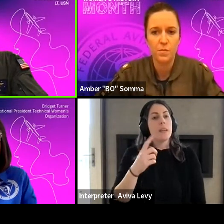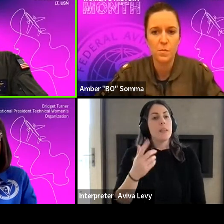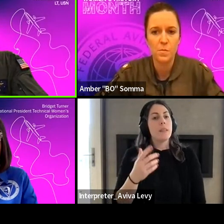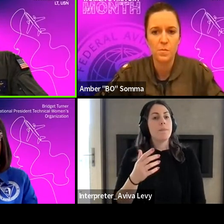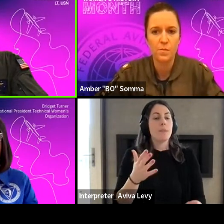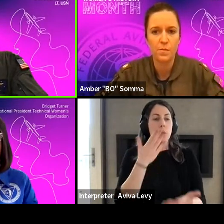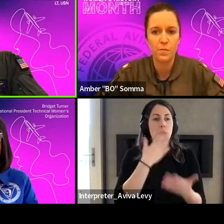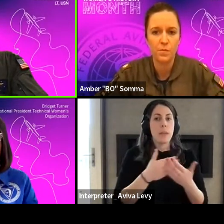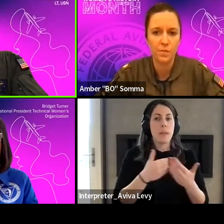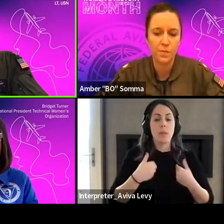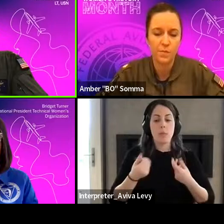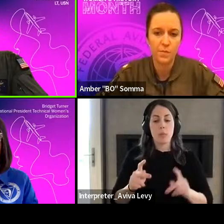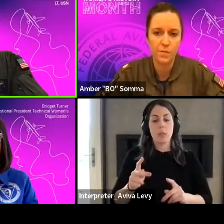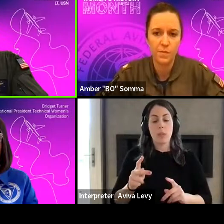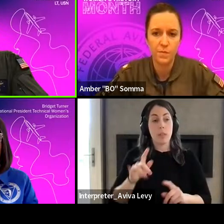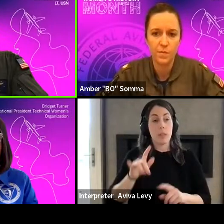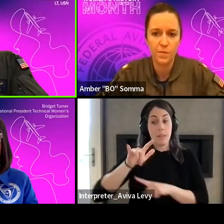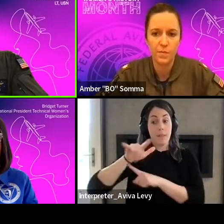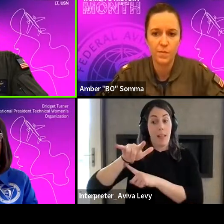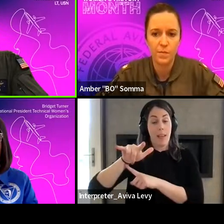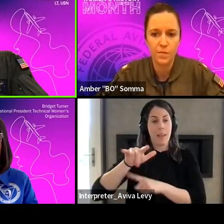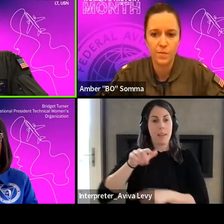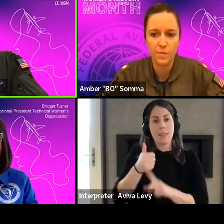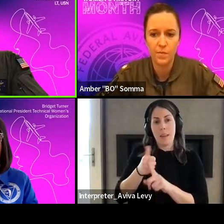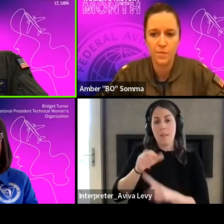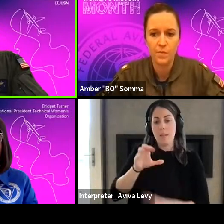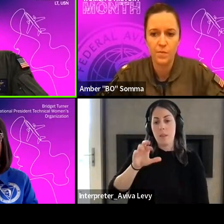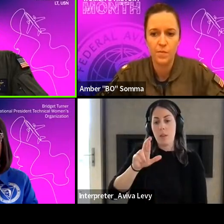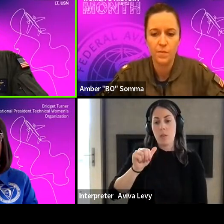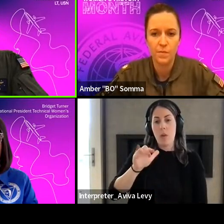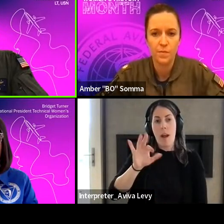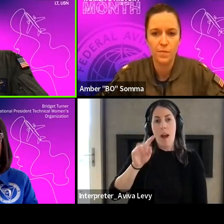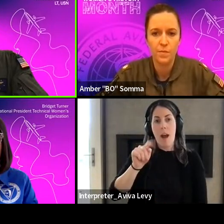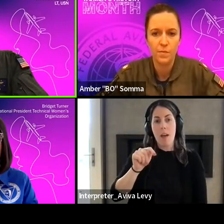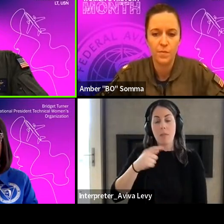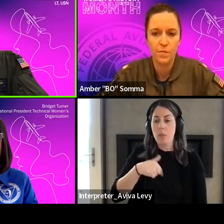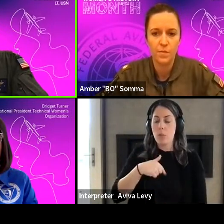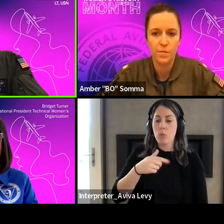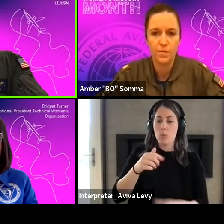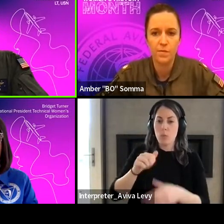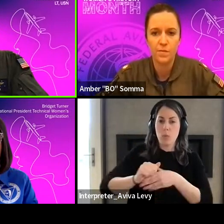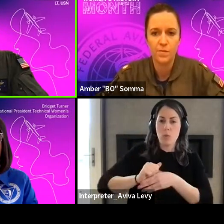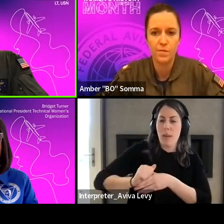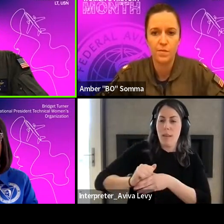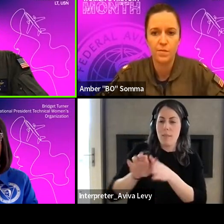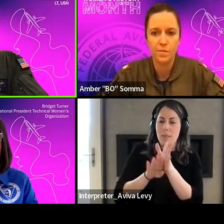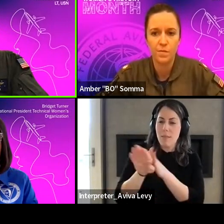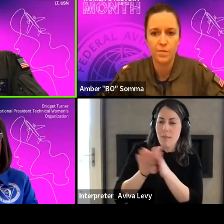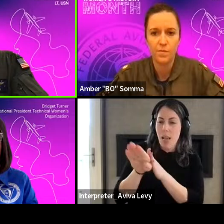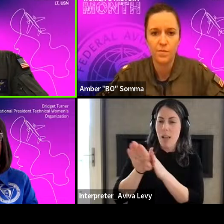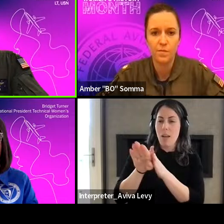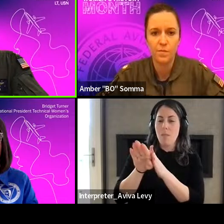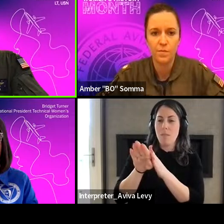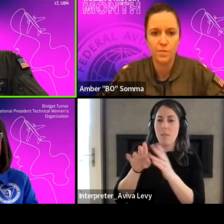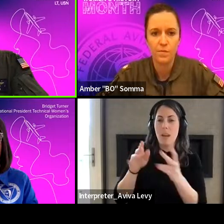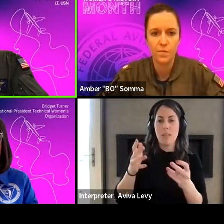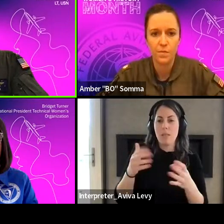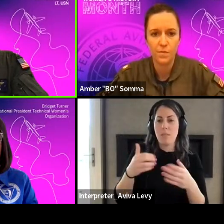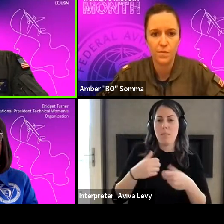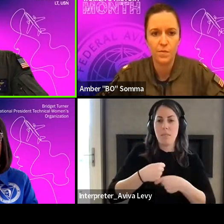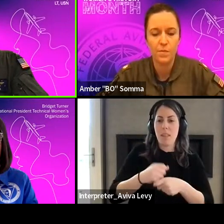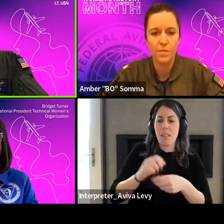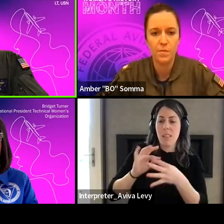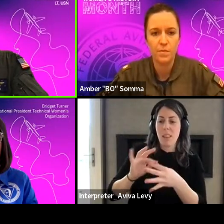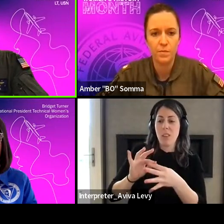it's something that we train and develop through, again, the debriefs that FPOL mentioned, through the time in,